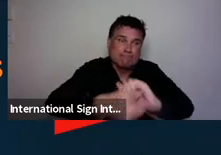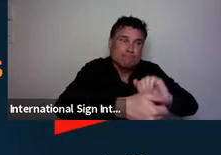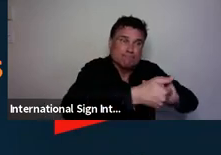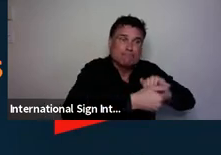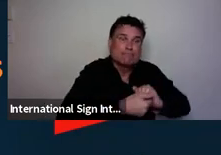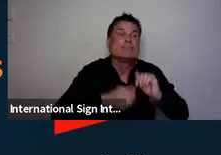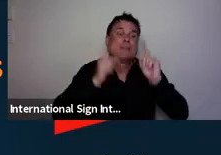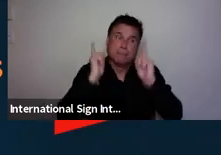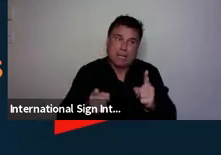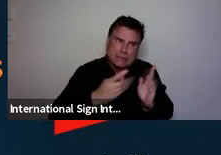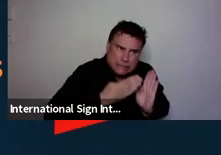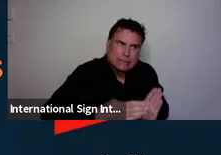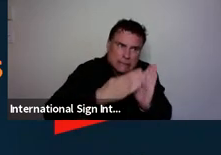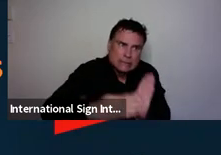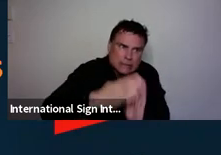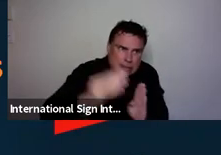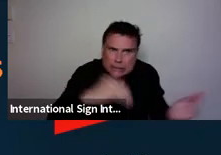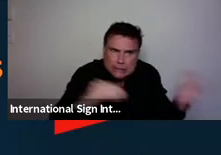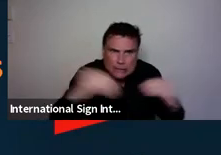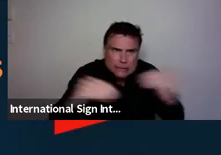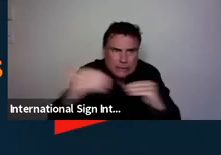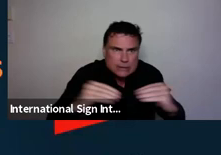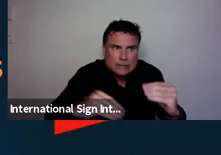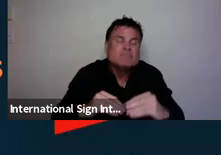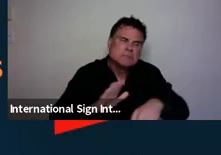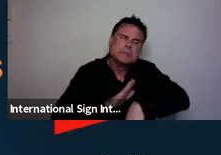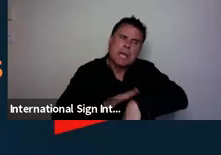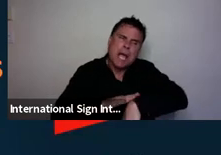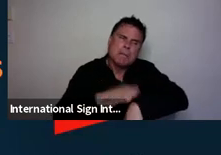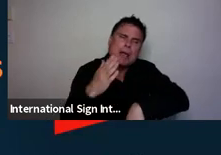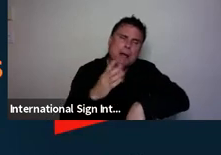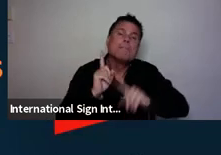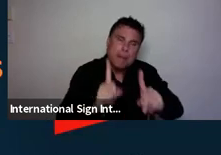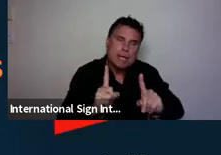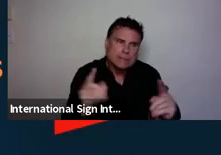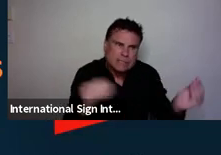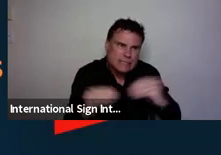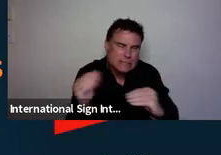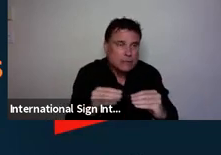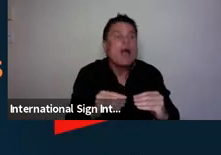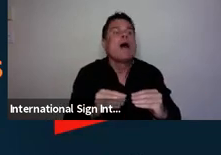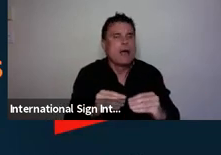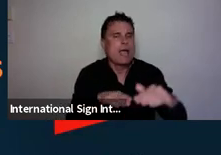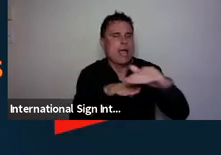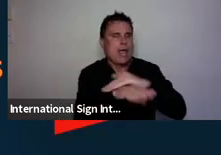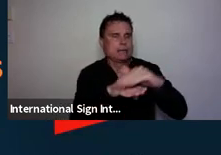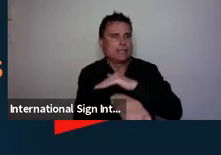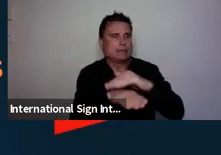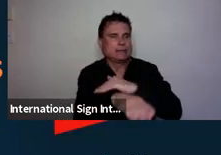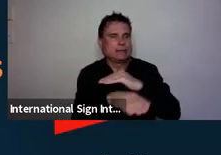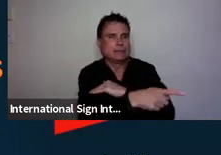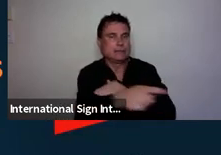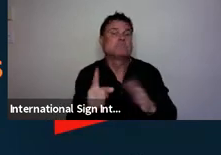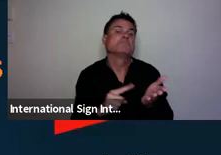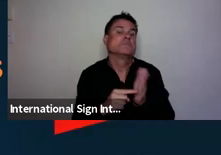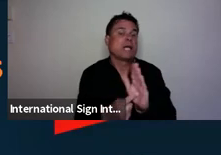ensure that we have the right accessible tools in place for if you're doing Zoom sessions like this one,